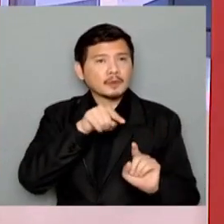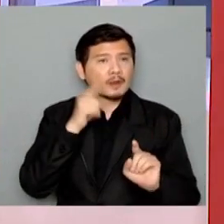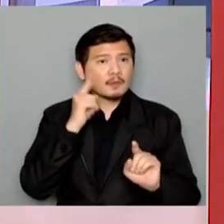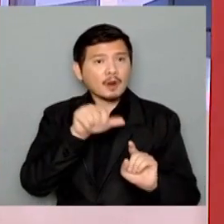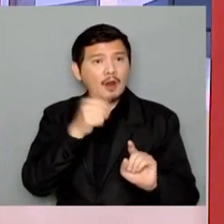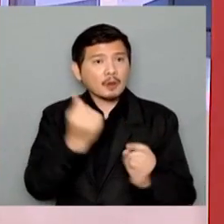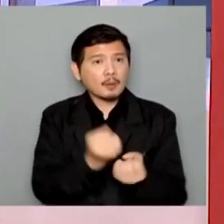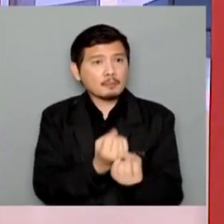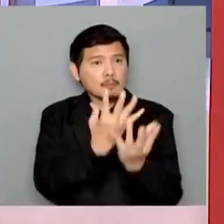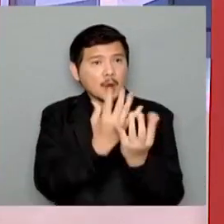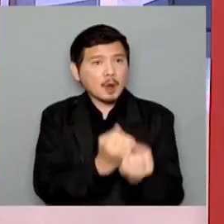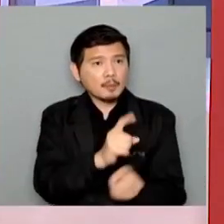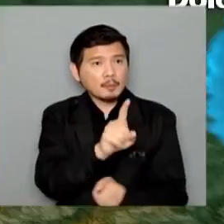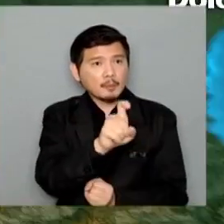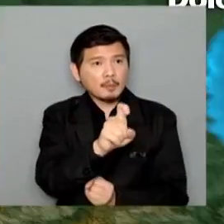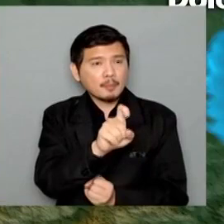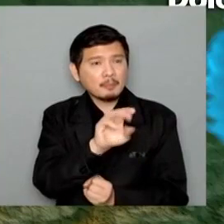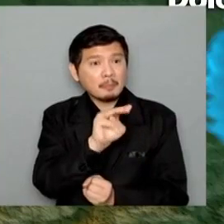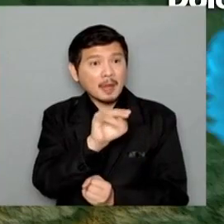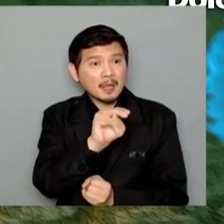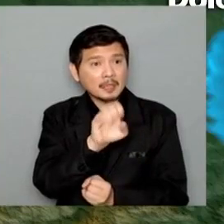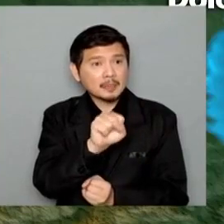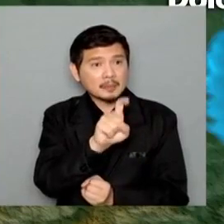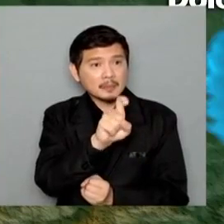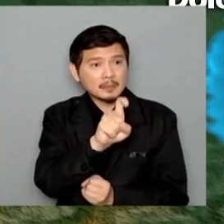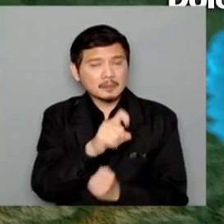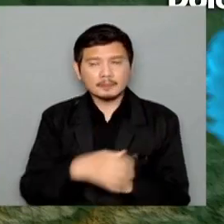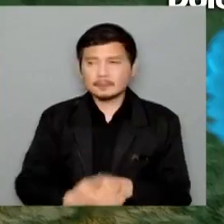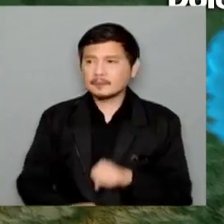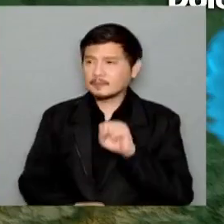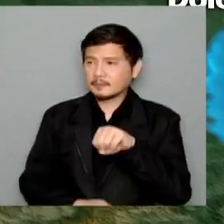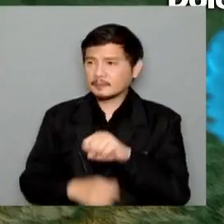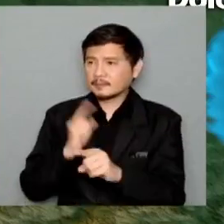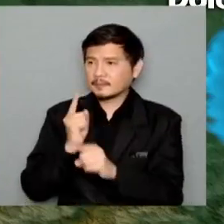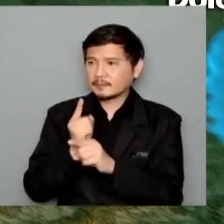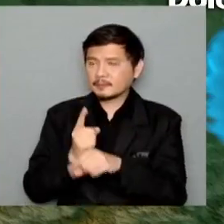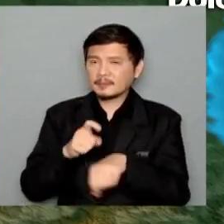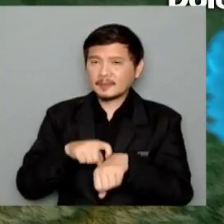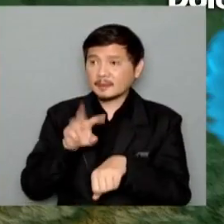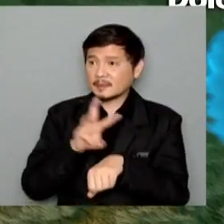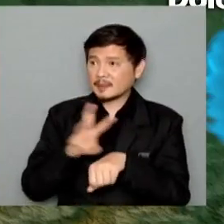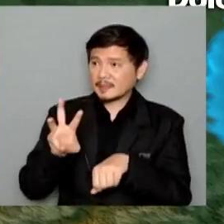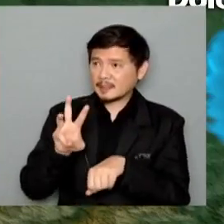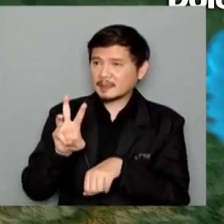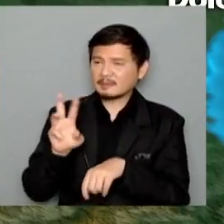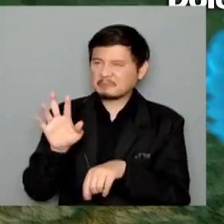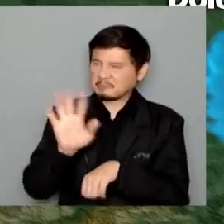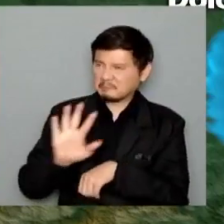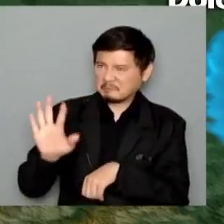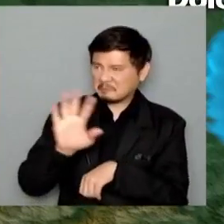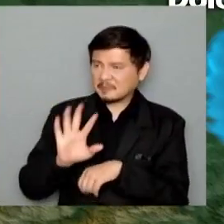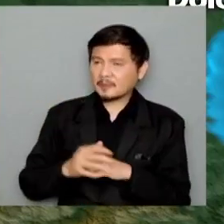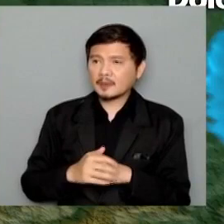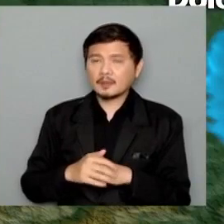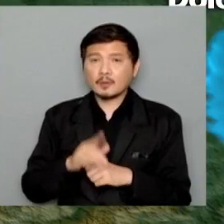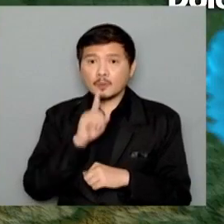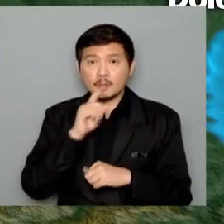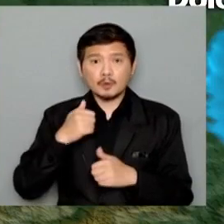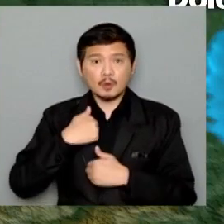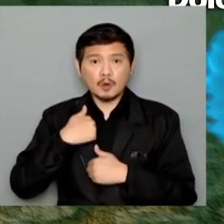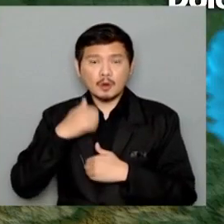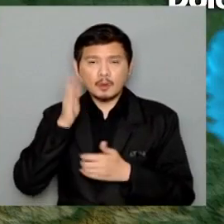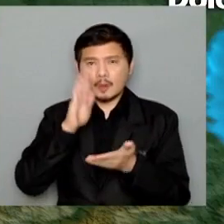right, Carmina, because at around 6:15 a.m. when the blast took place, the soldiers were actually doing clearing operations